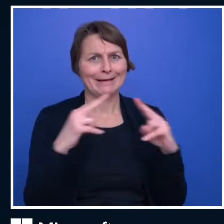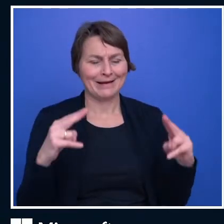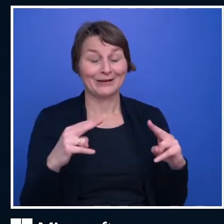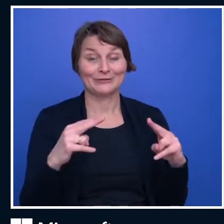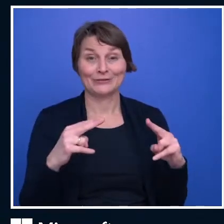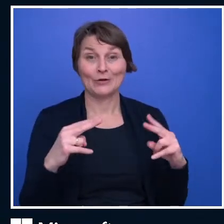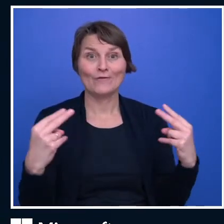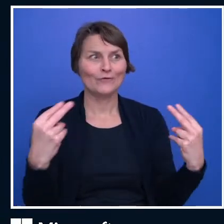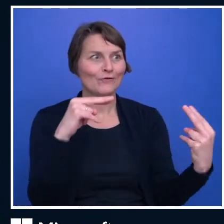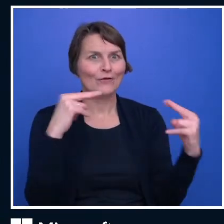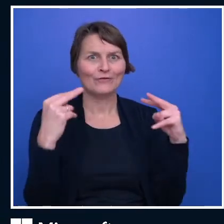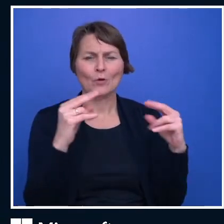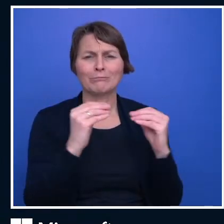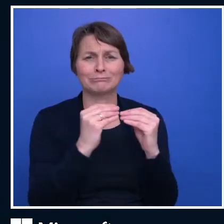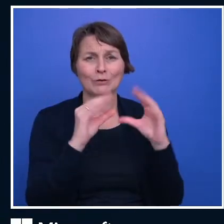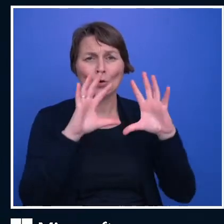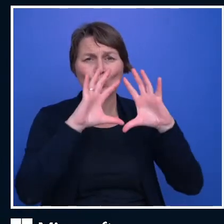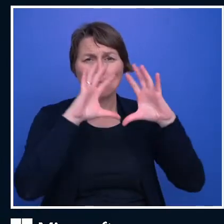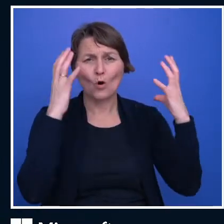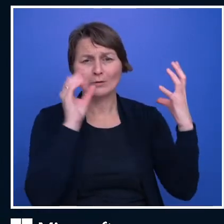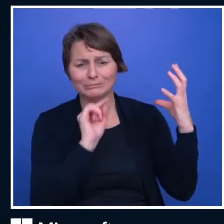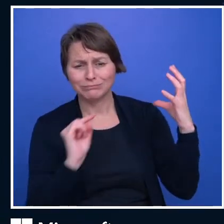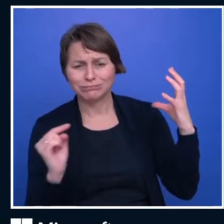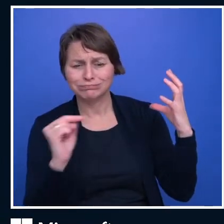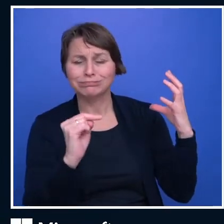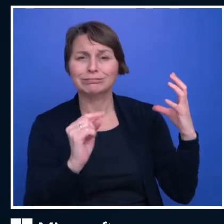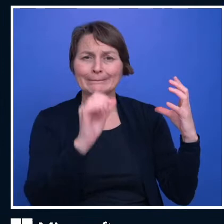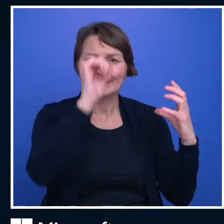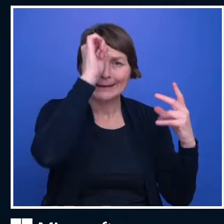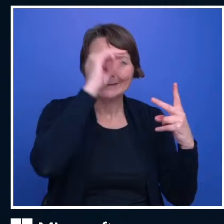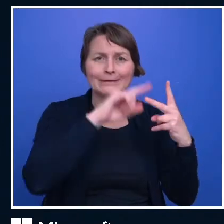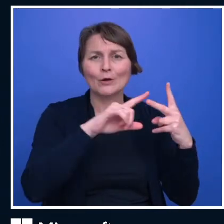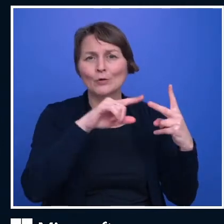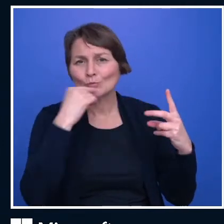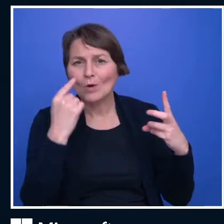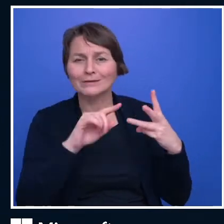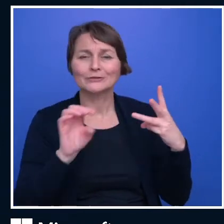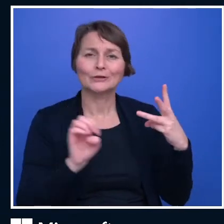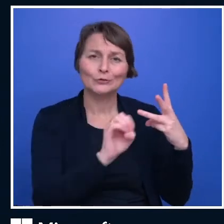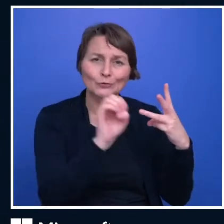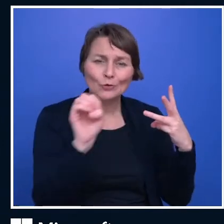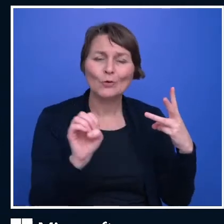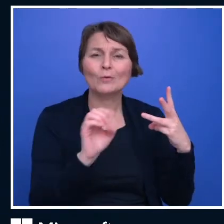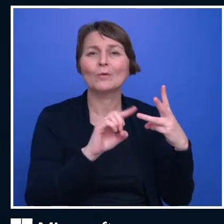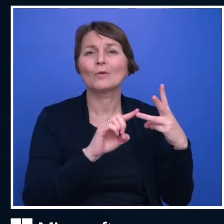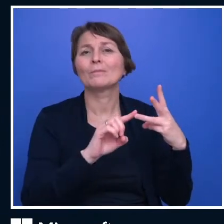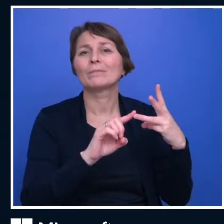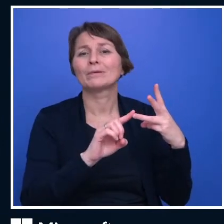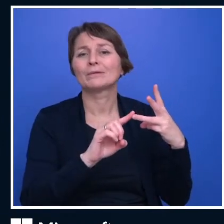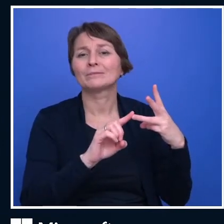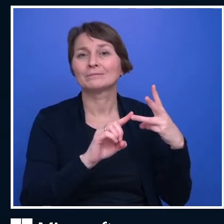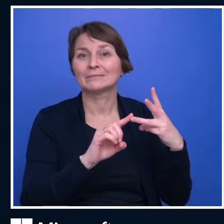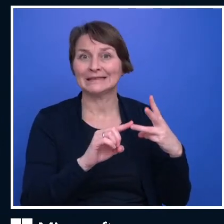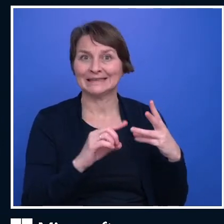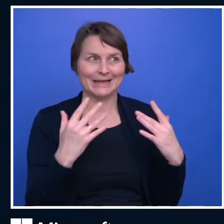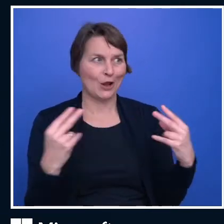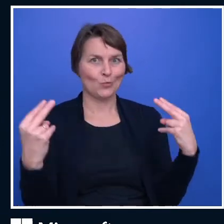different countries, from India, from Russia, from Europe. And the fact that you are watching this